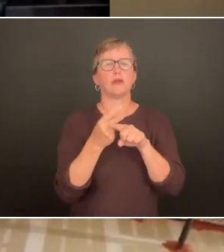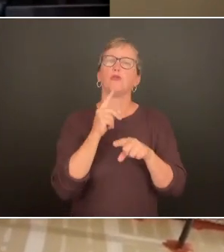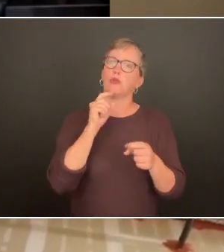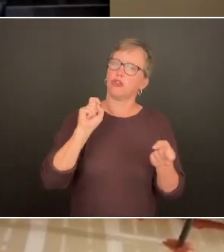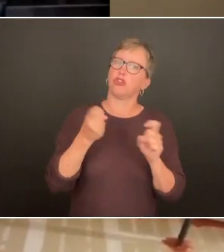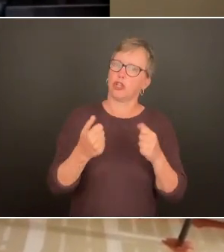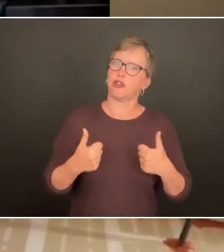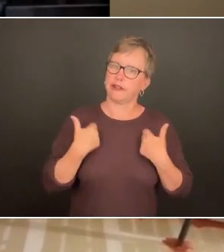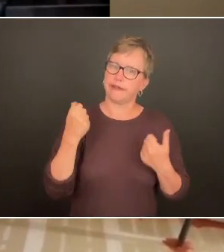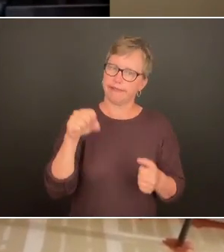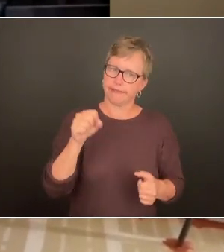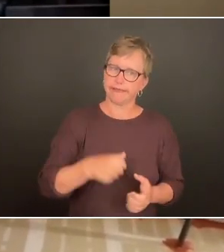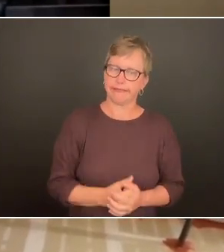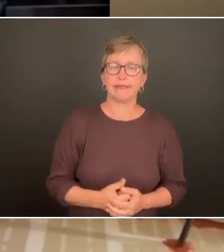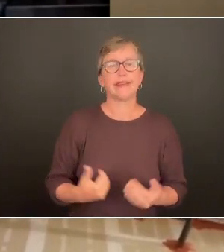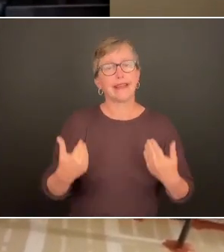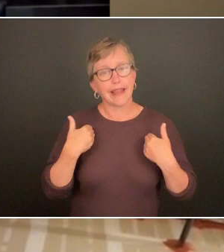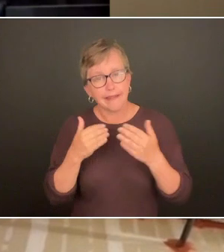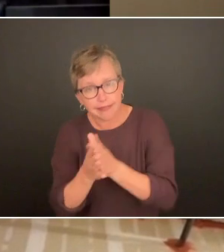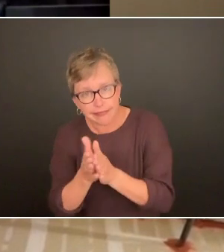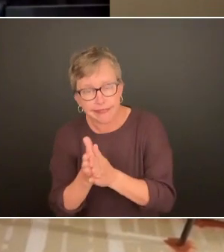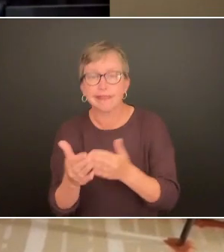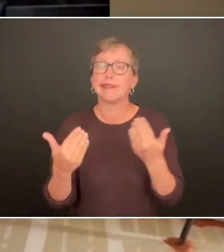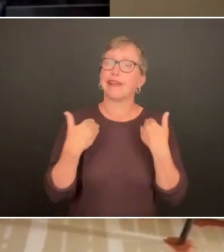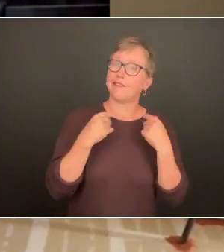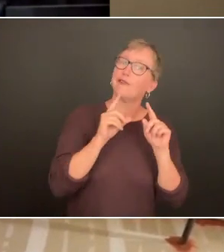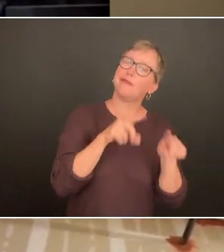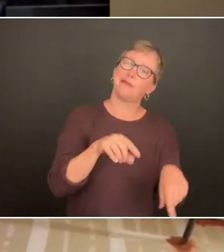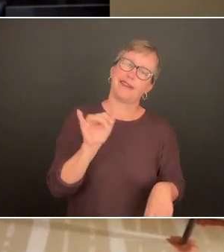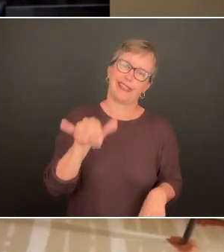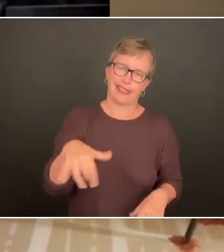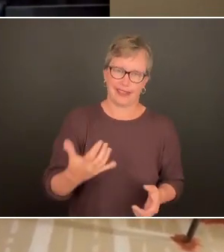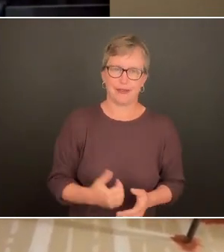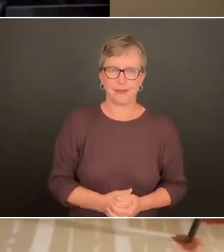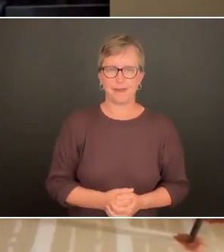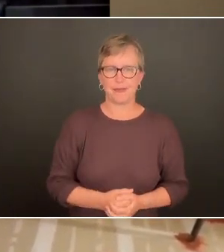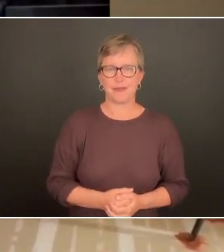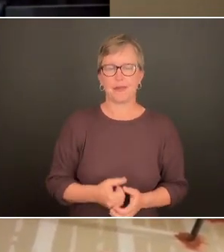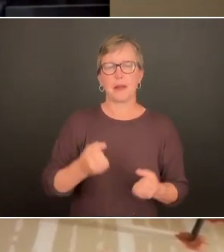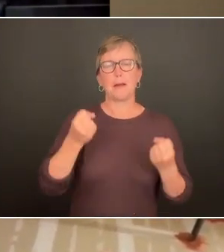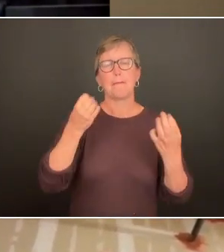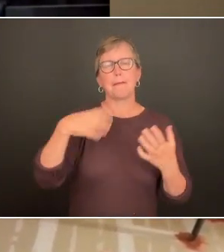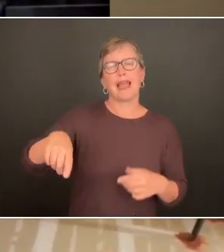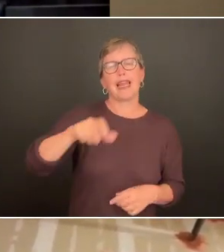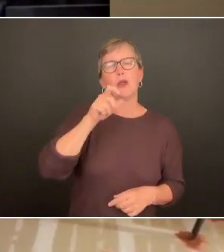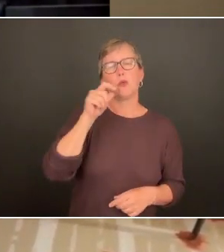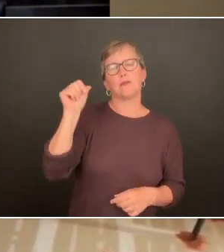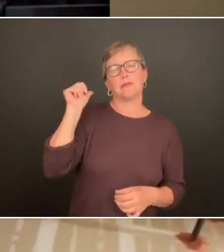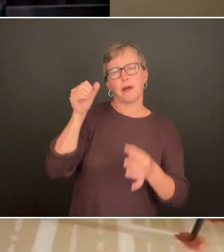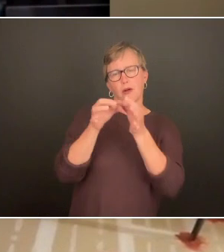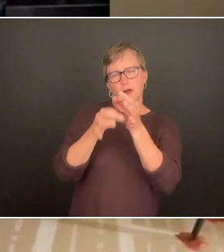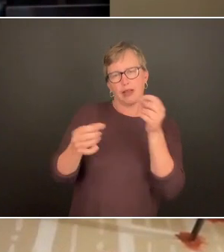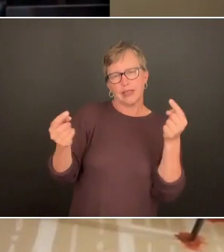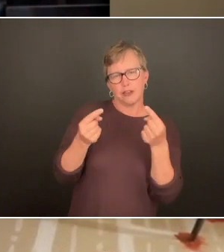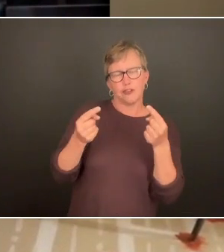response, Sure. so the erection. So many spinal cord injury individuals can't keep the erection long enough to